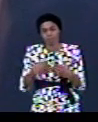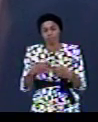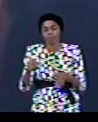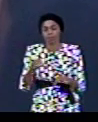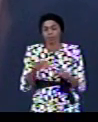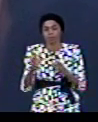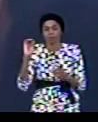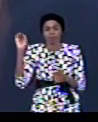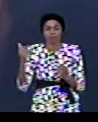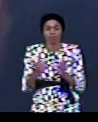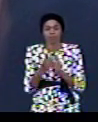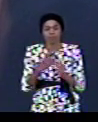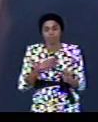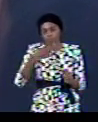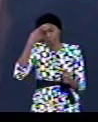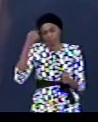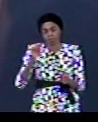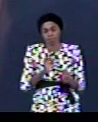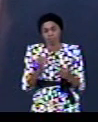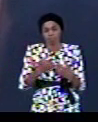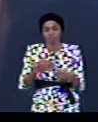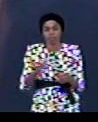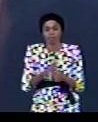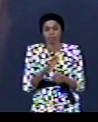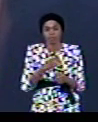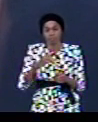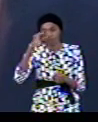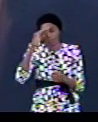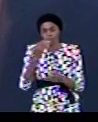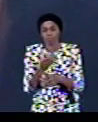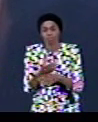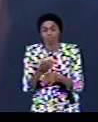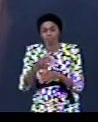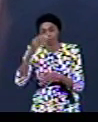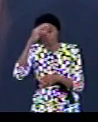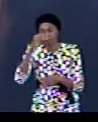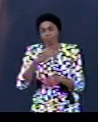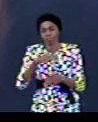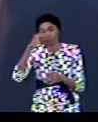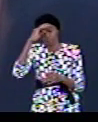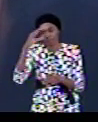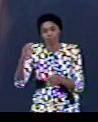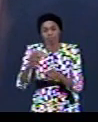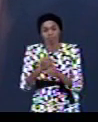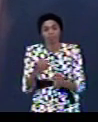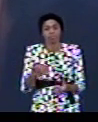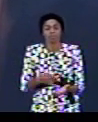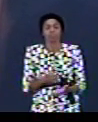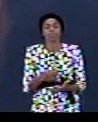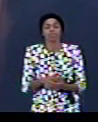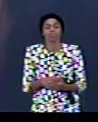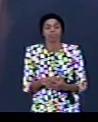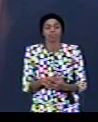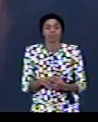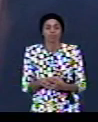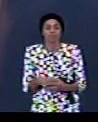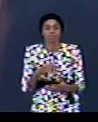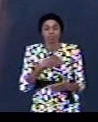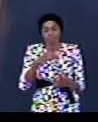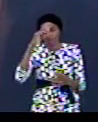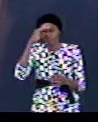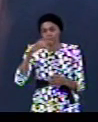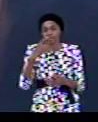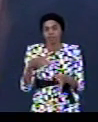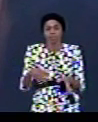hath dealt graciously with me, and because I have enough. And he urged him, and he took it. And he